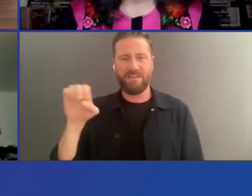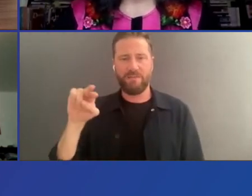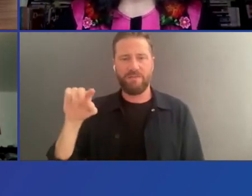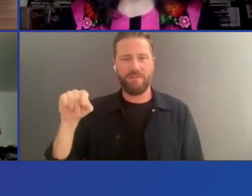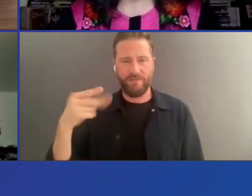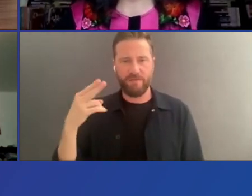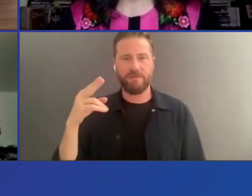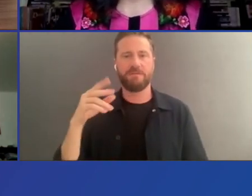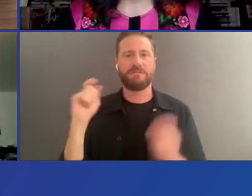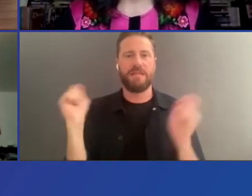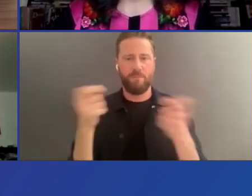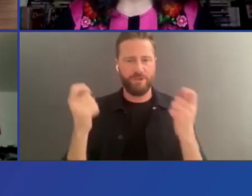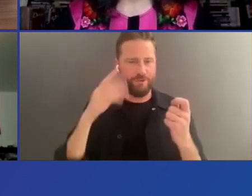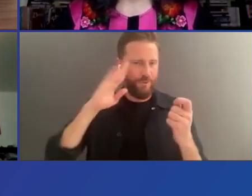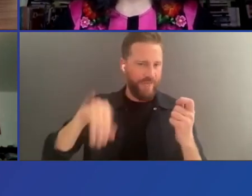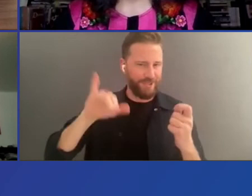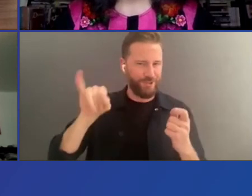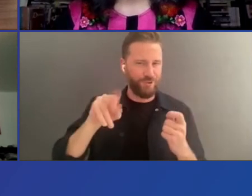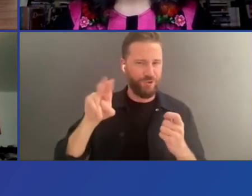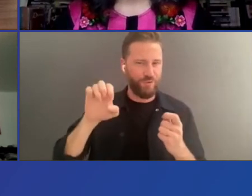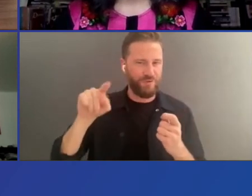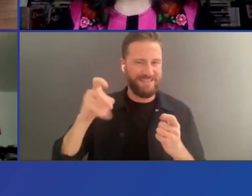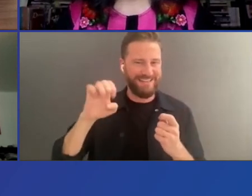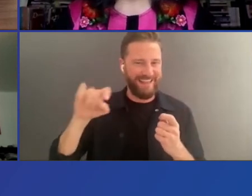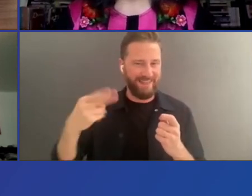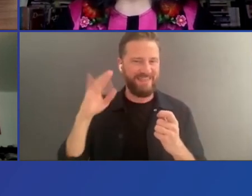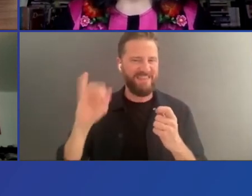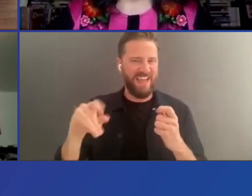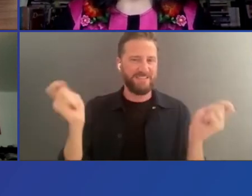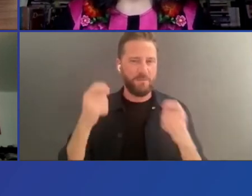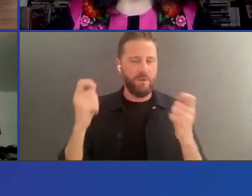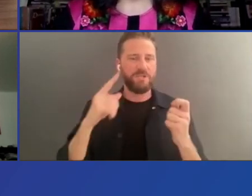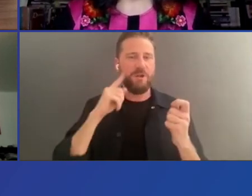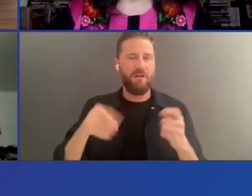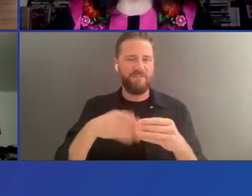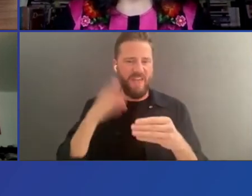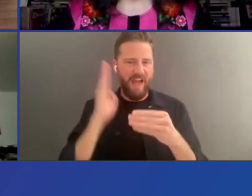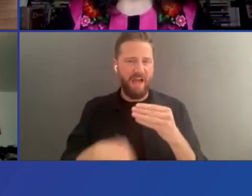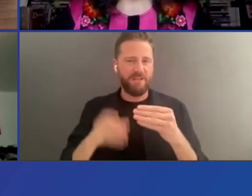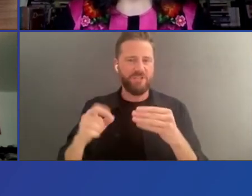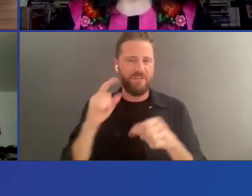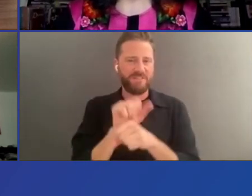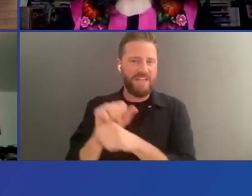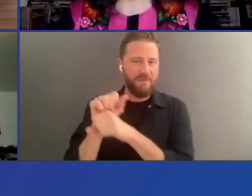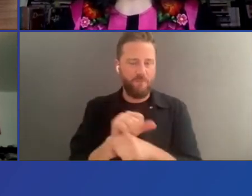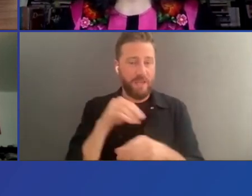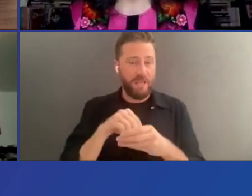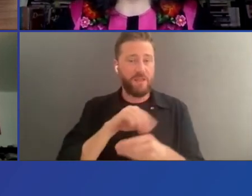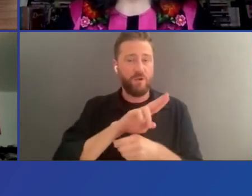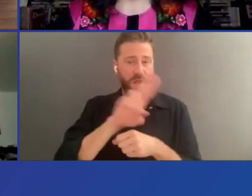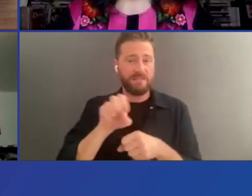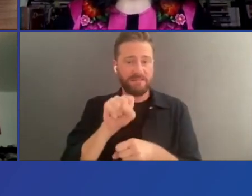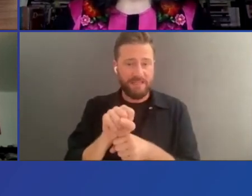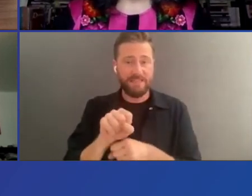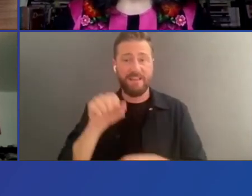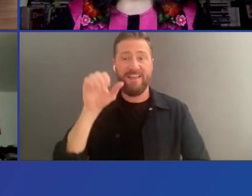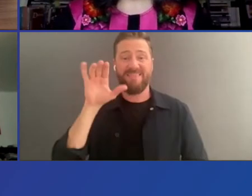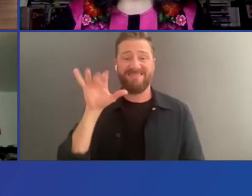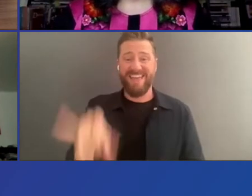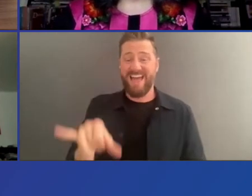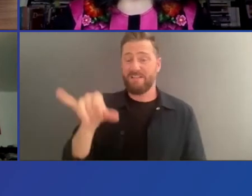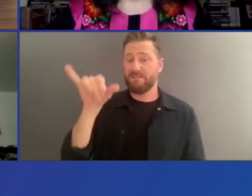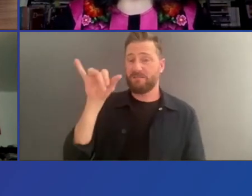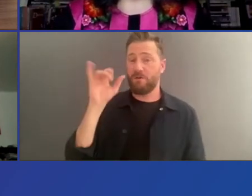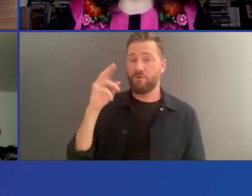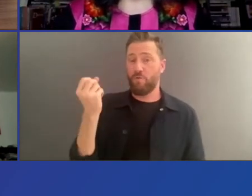Juneteenth is a celebration of the abolition of slavery in the United States. It'll be our 12th annual Juneteenth